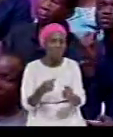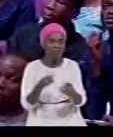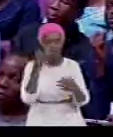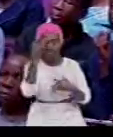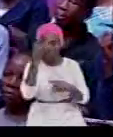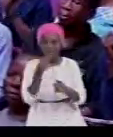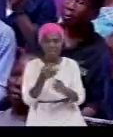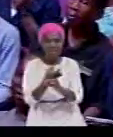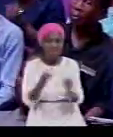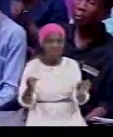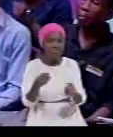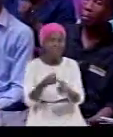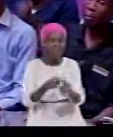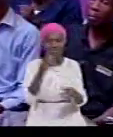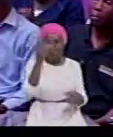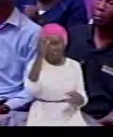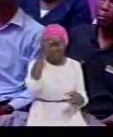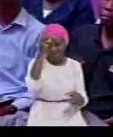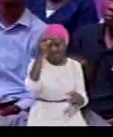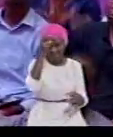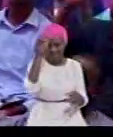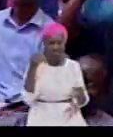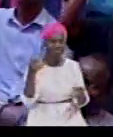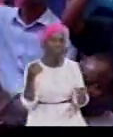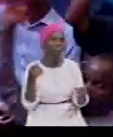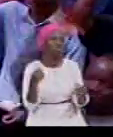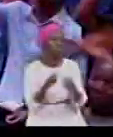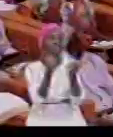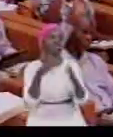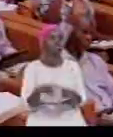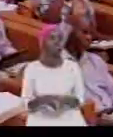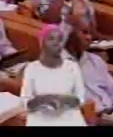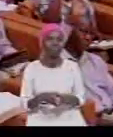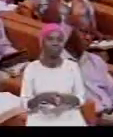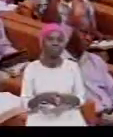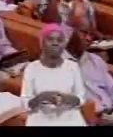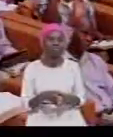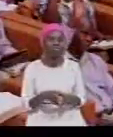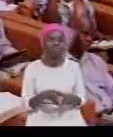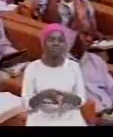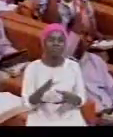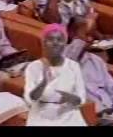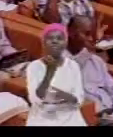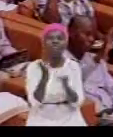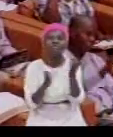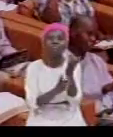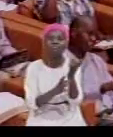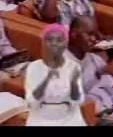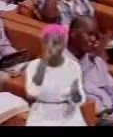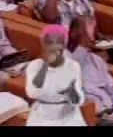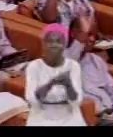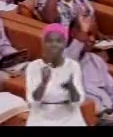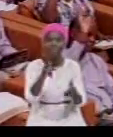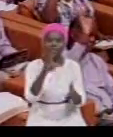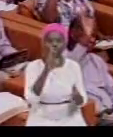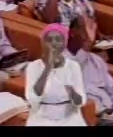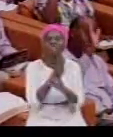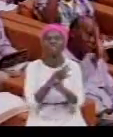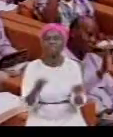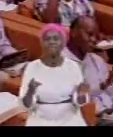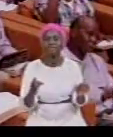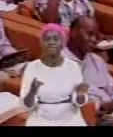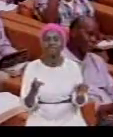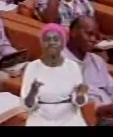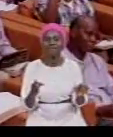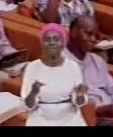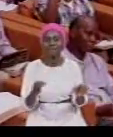satanic attack. Where are you? You're free. I said you are free